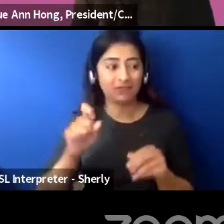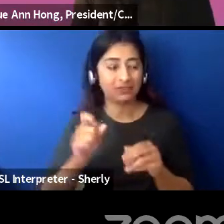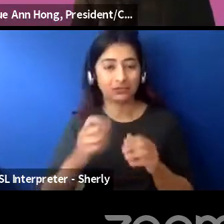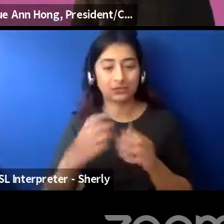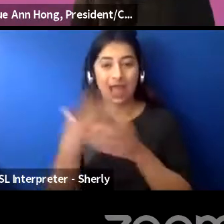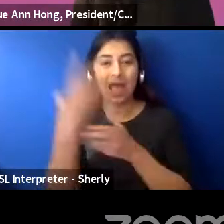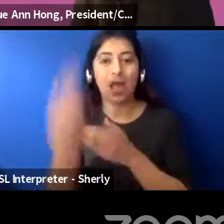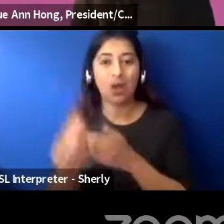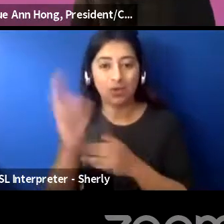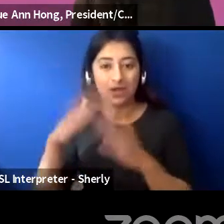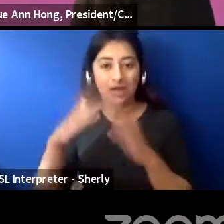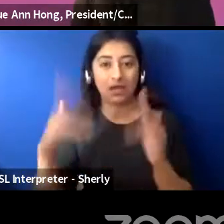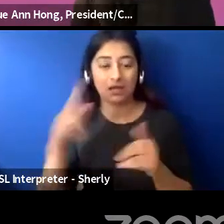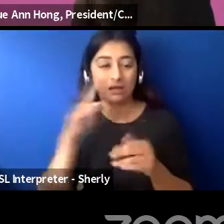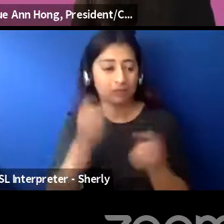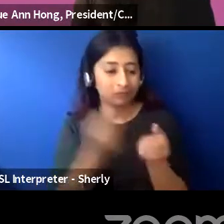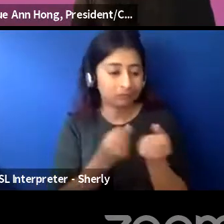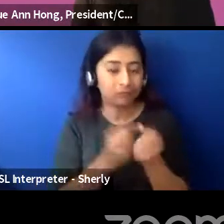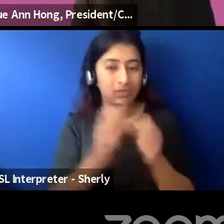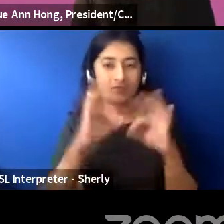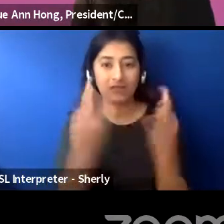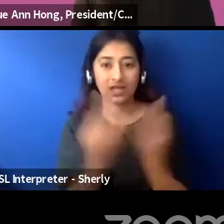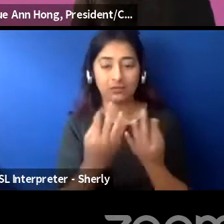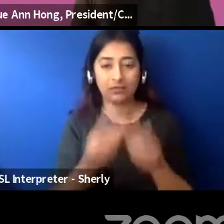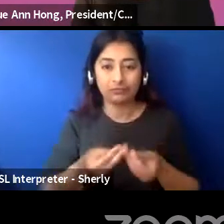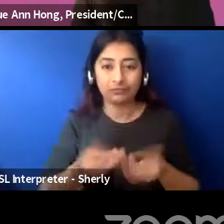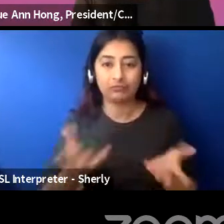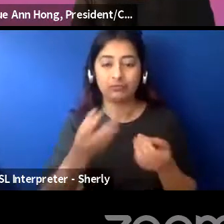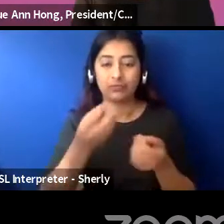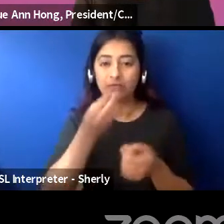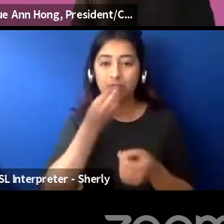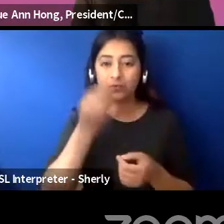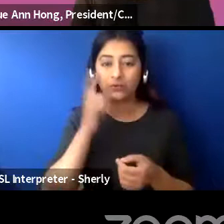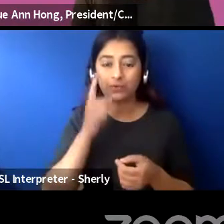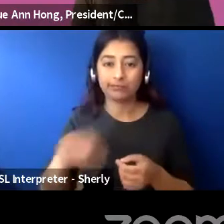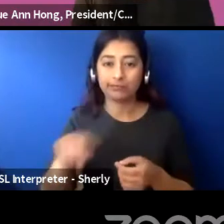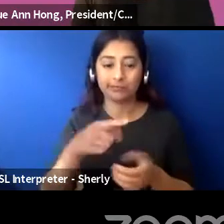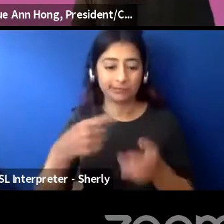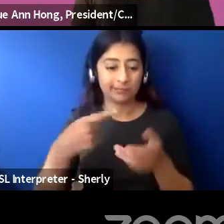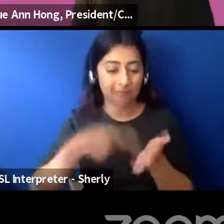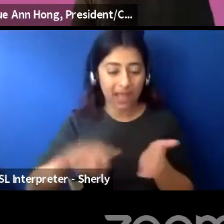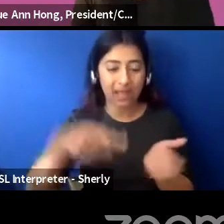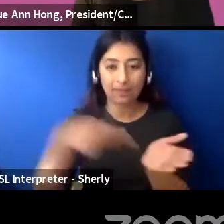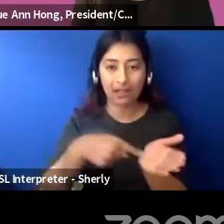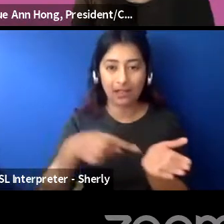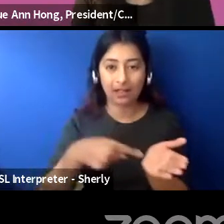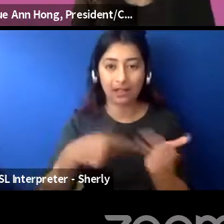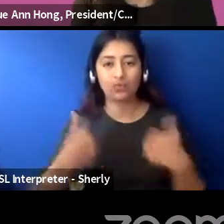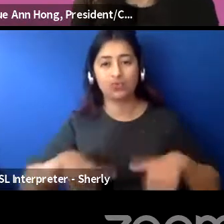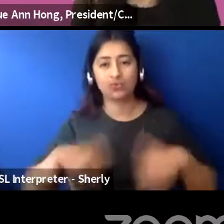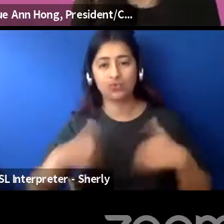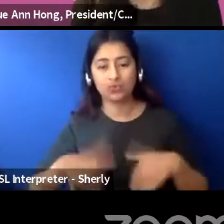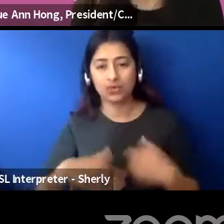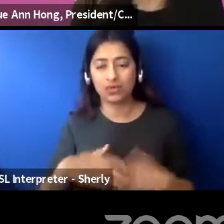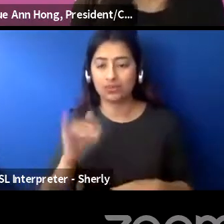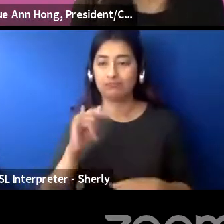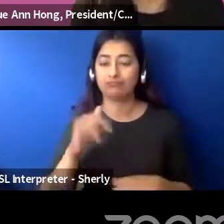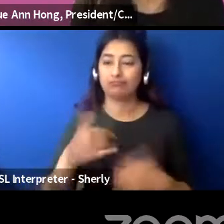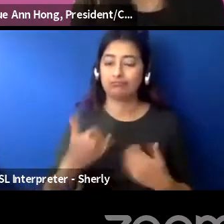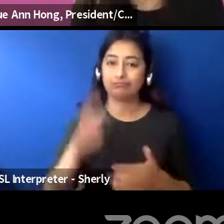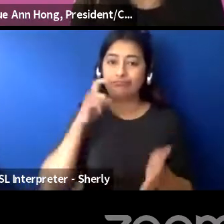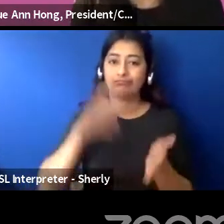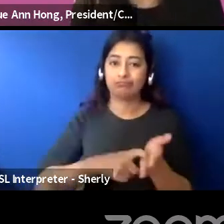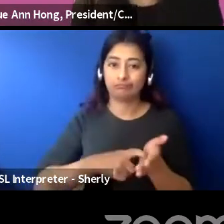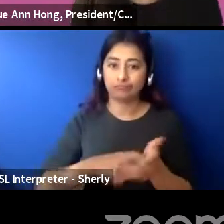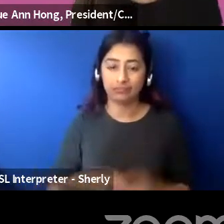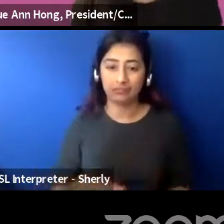be able to sustain their families, to put food on the table, to be able to pay for bills. And so that's, something that really stands out for me, Suan, is